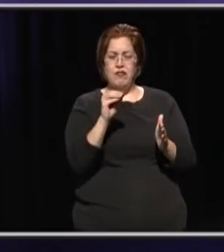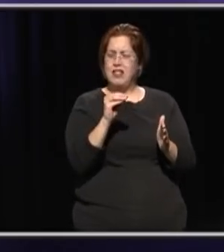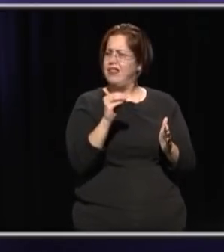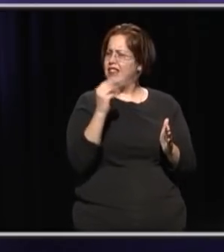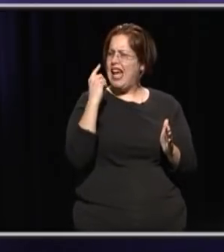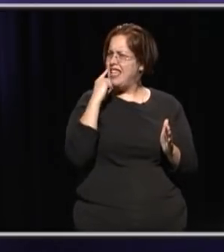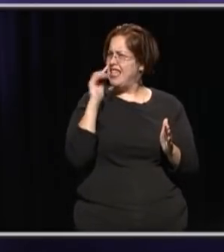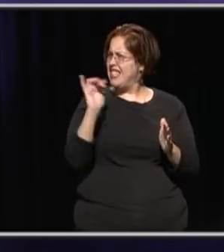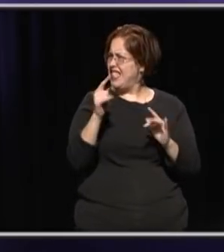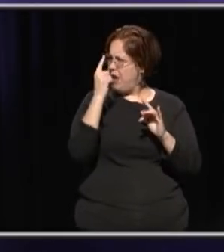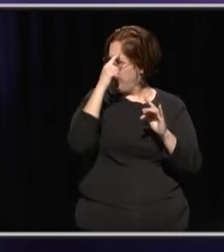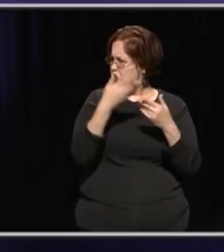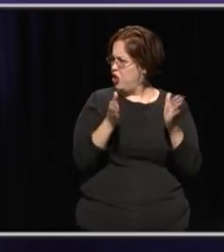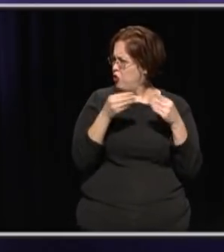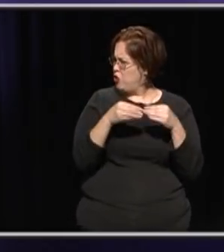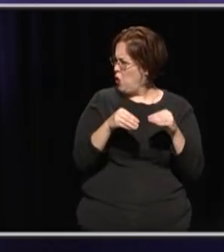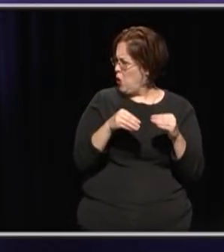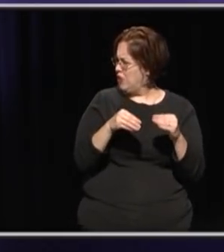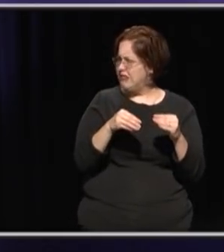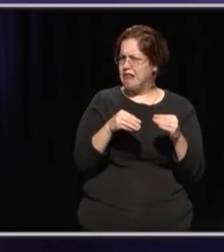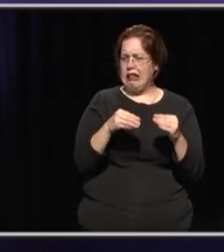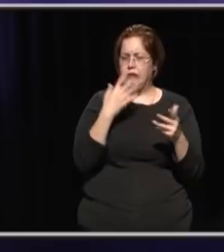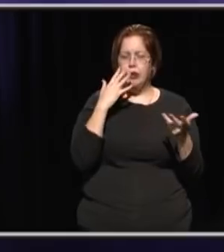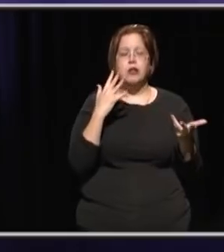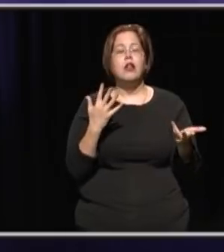50 also. I